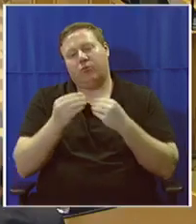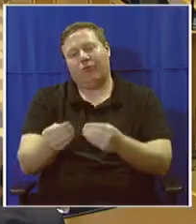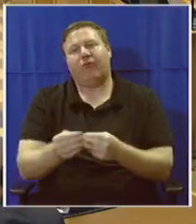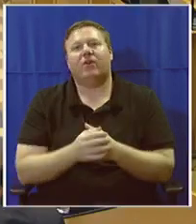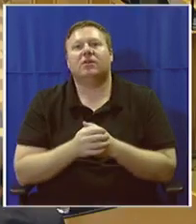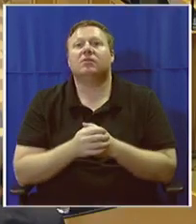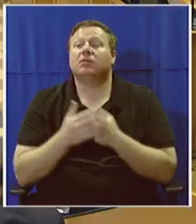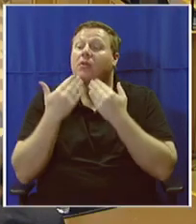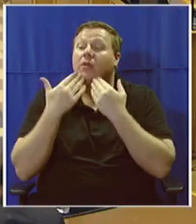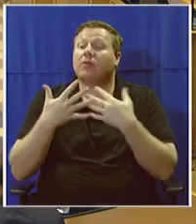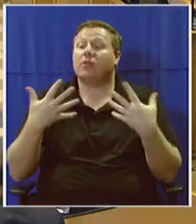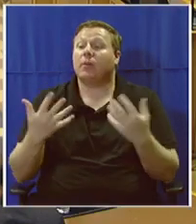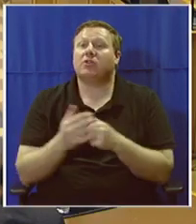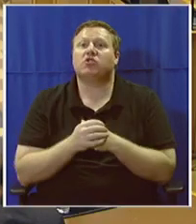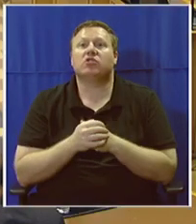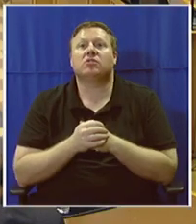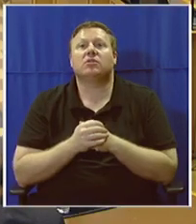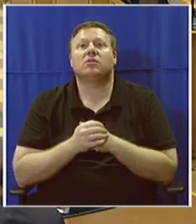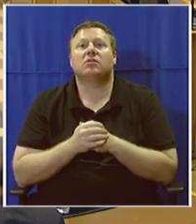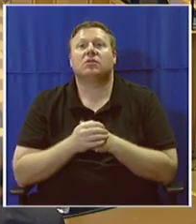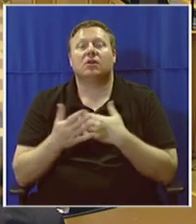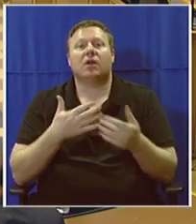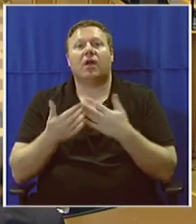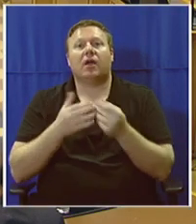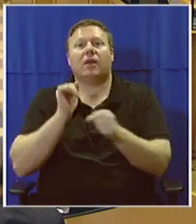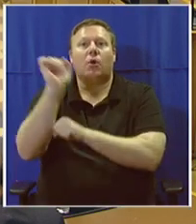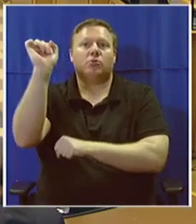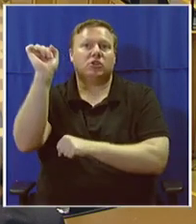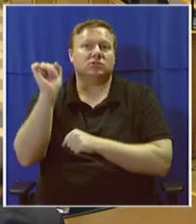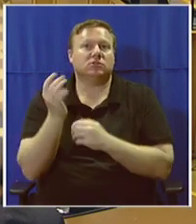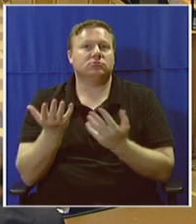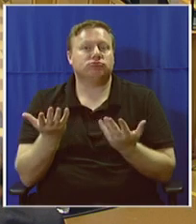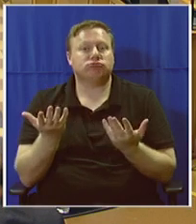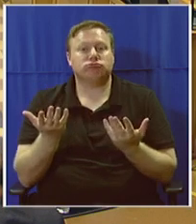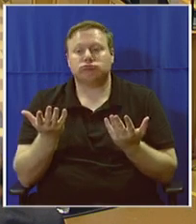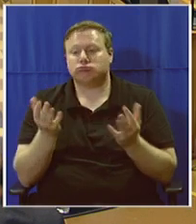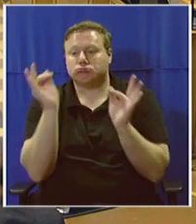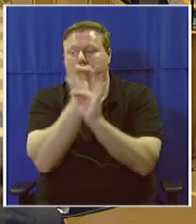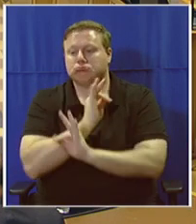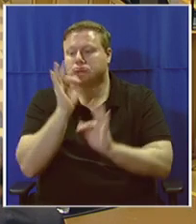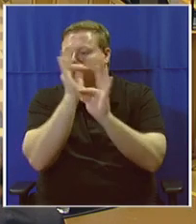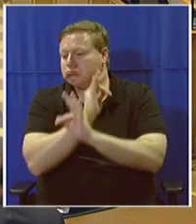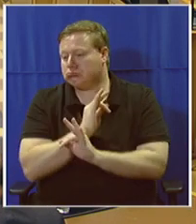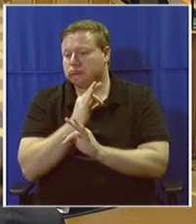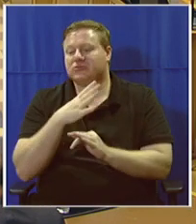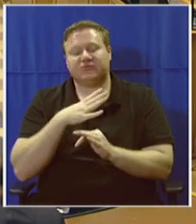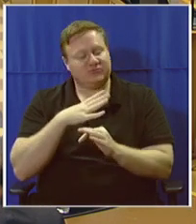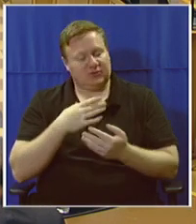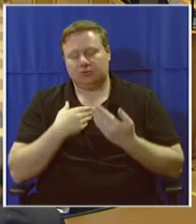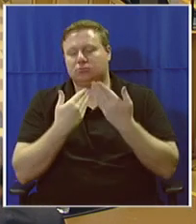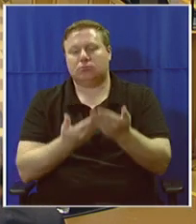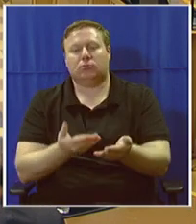Thank you very much. Are there any objections? No objections. Motion agreed